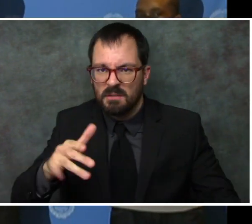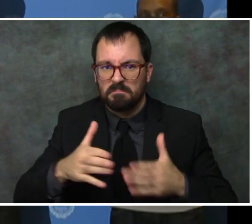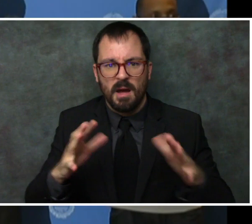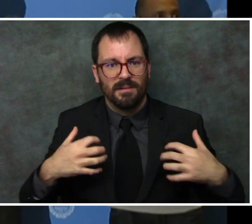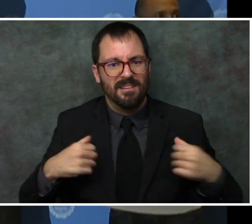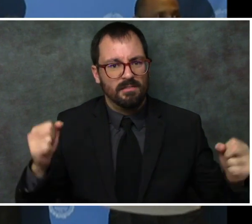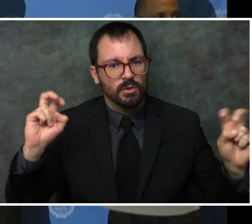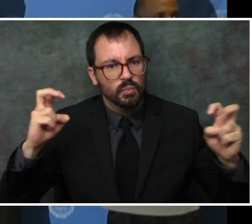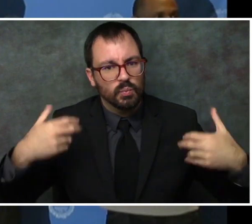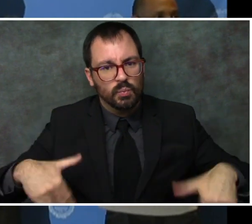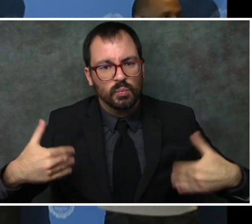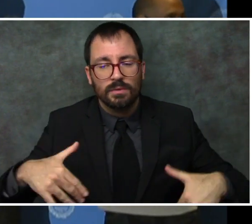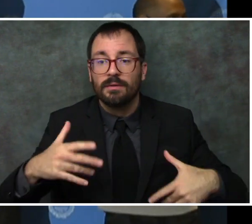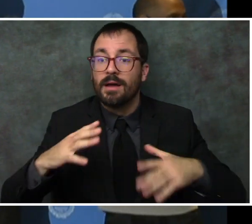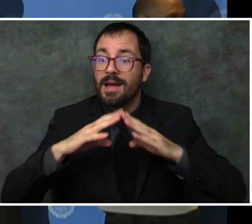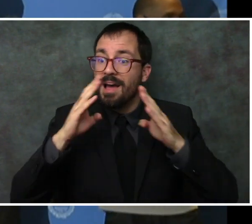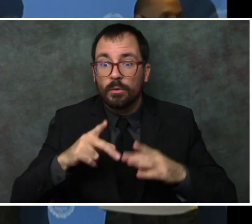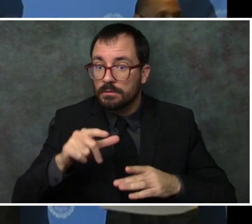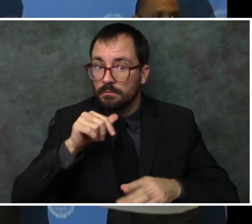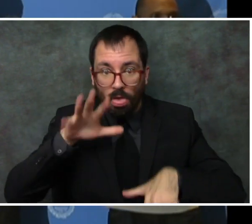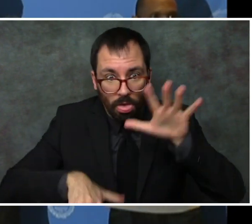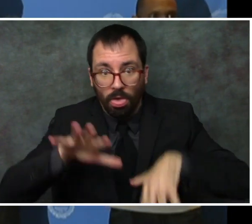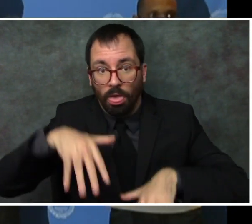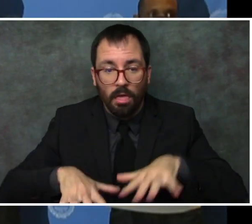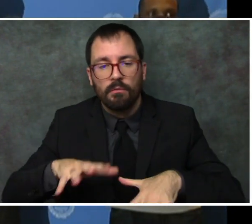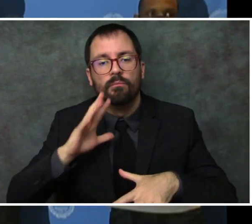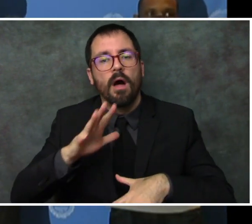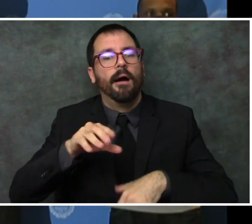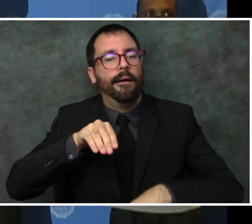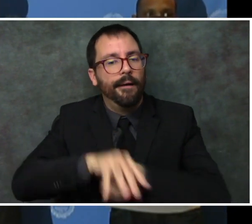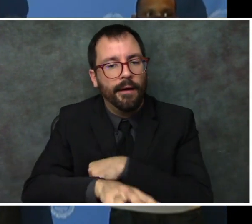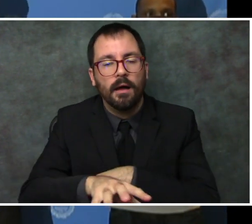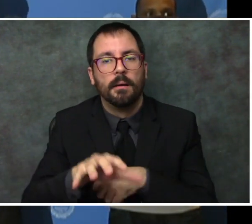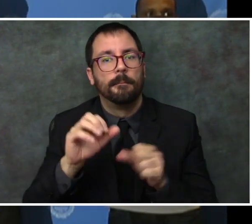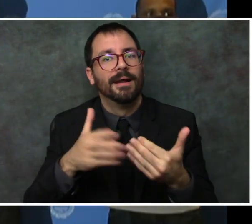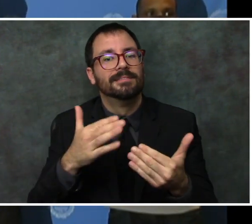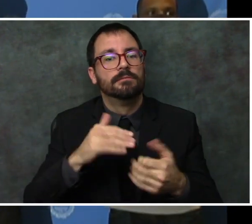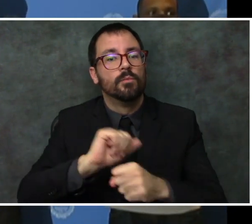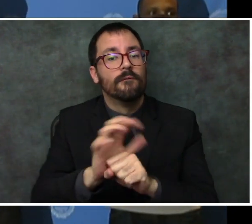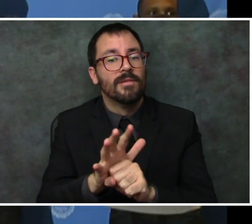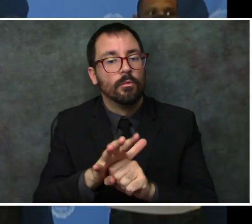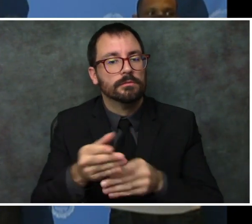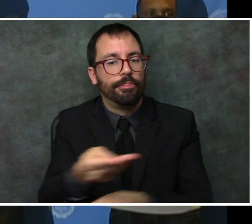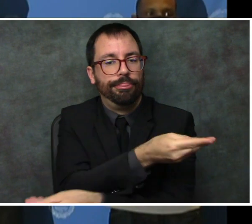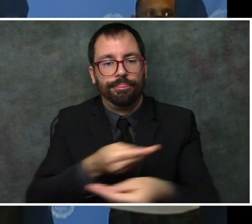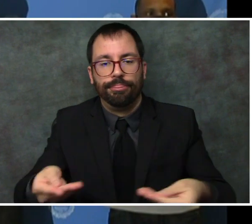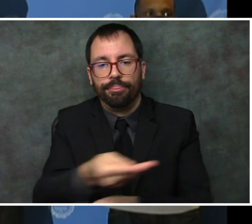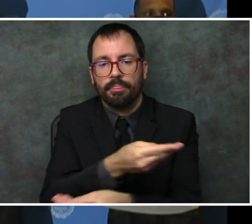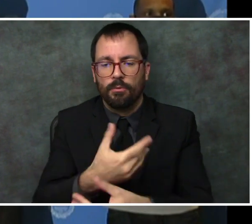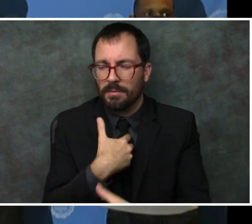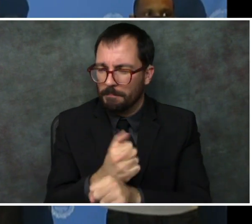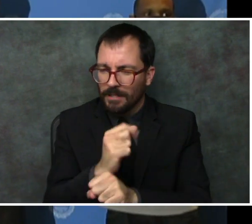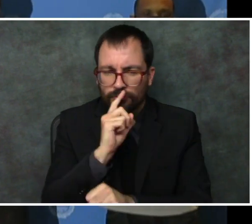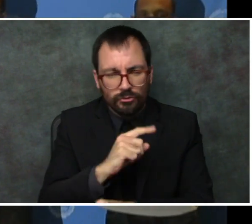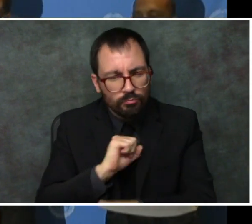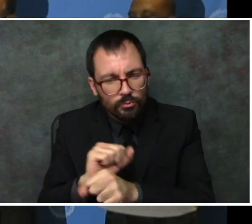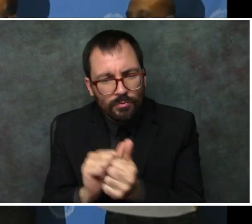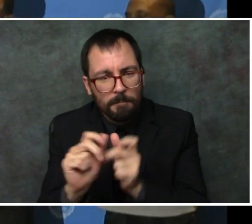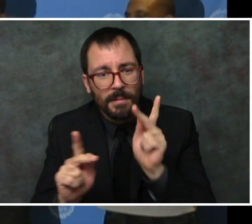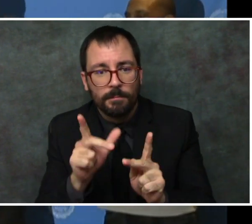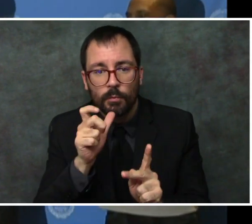spread. So we are working with tenants and with landlords to make sure people can stay in their home when this moratorium is